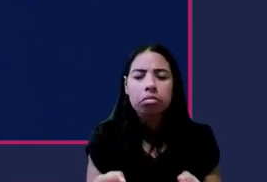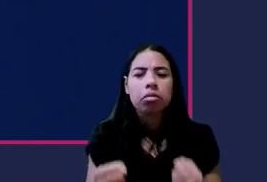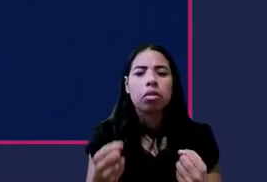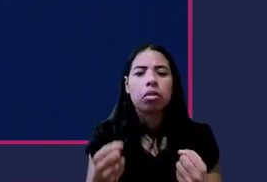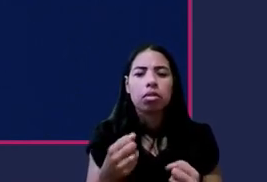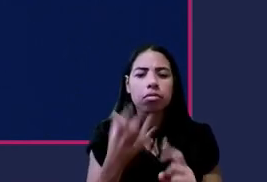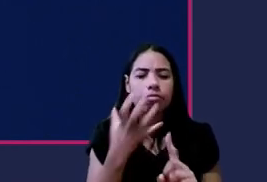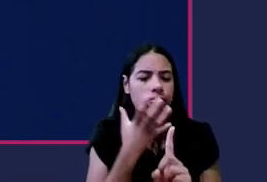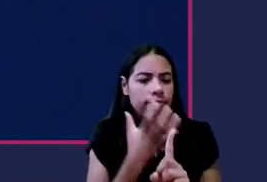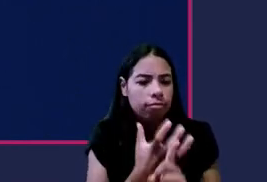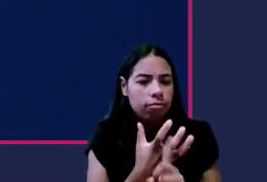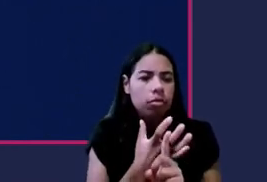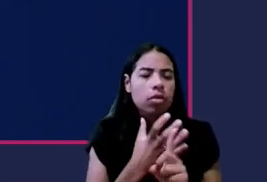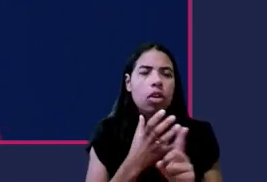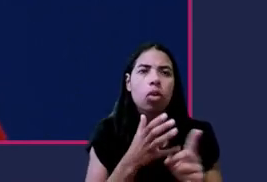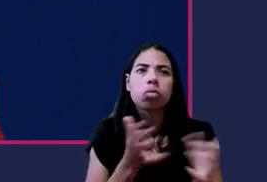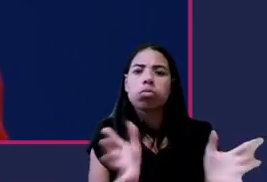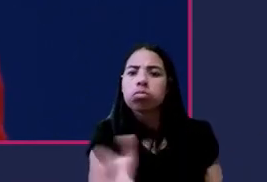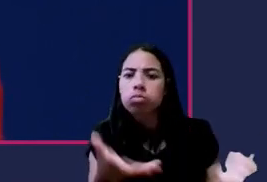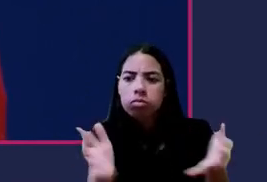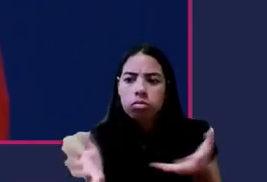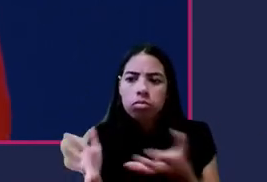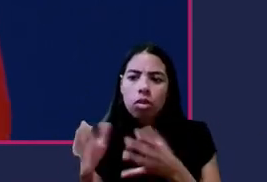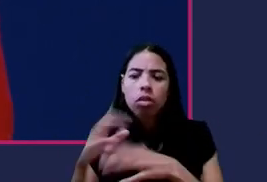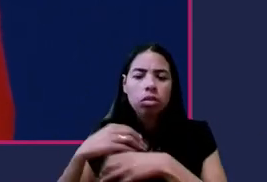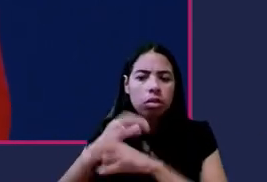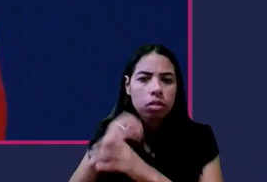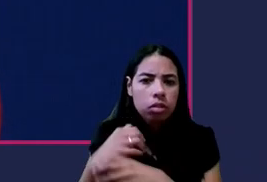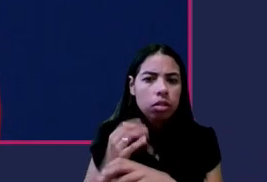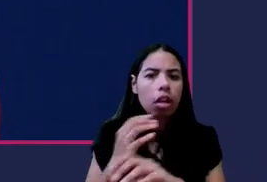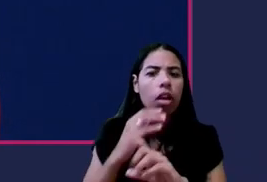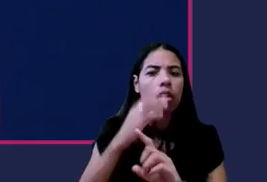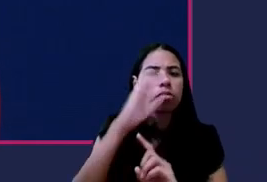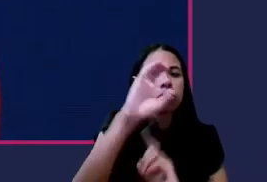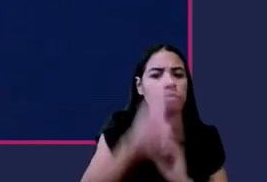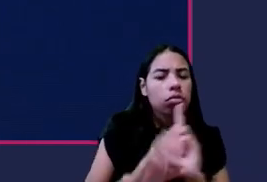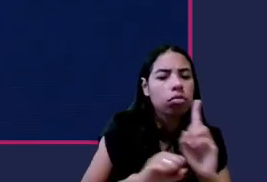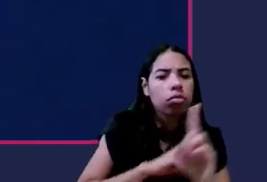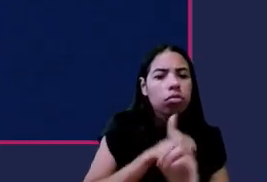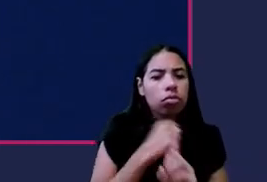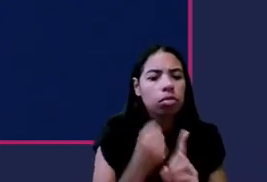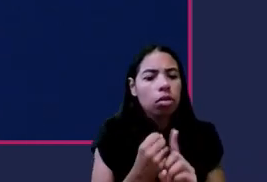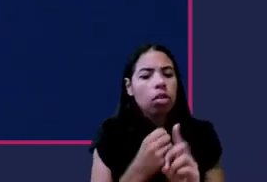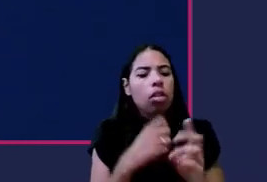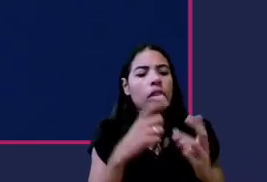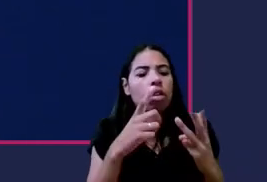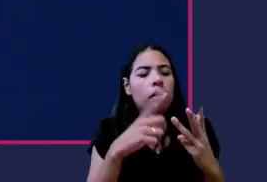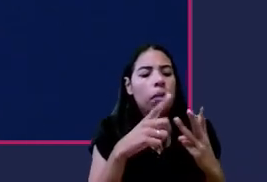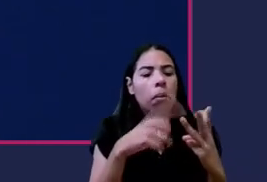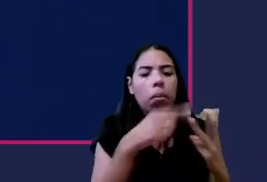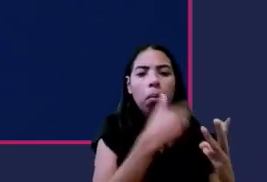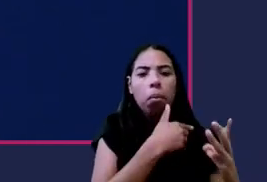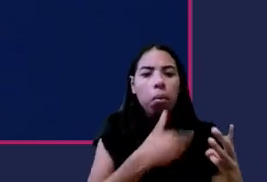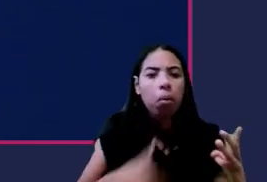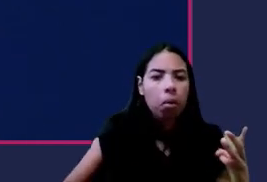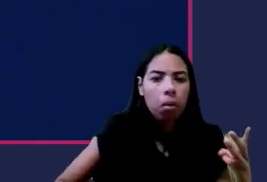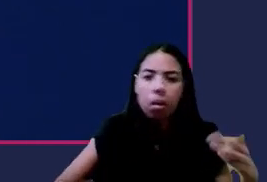inspiration. And he was able to mobilize the scientific and political community,